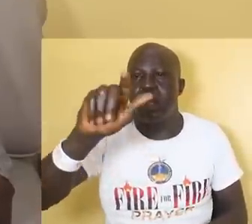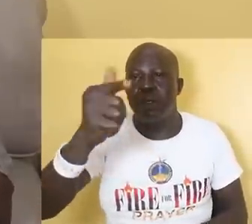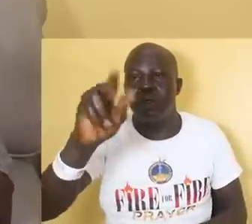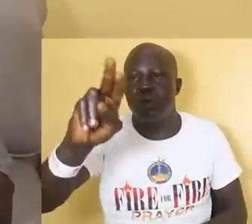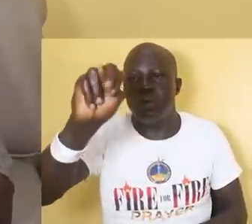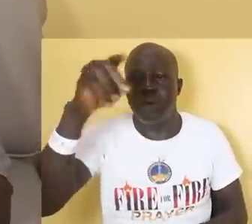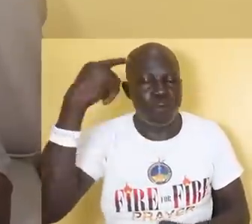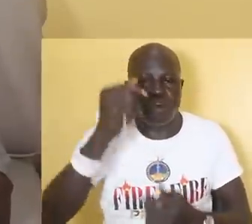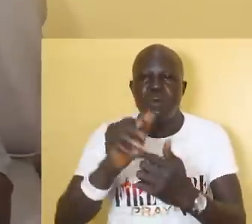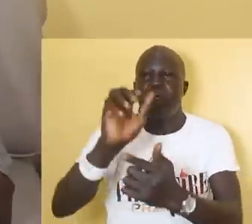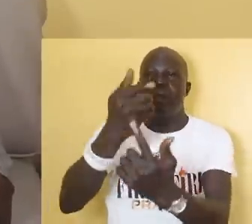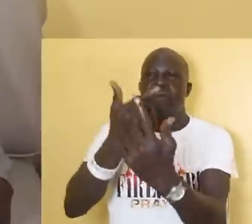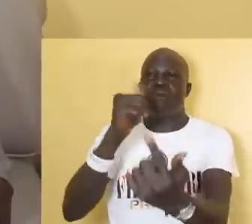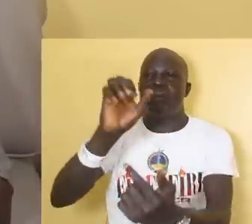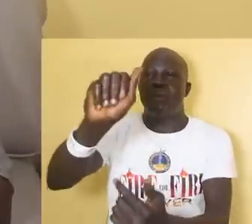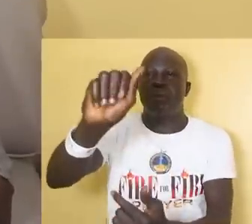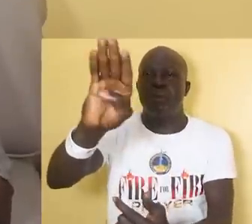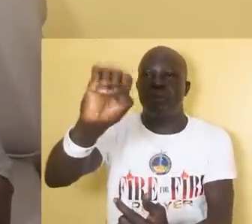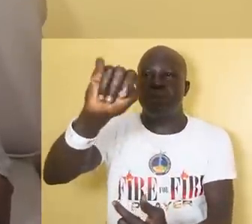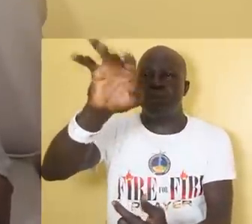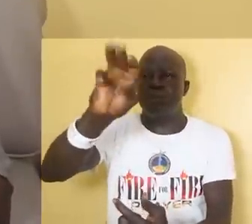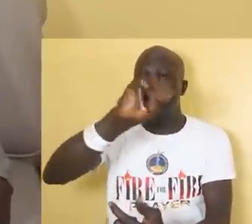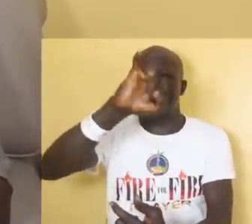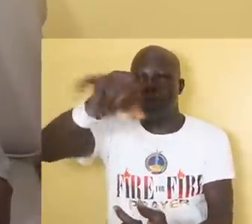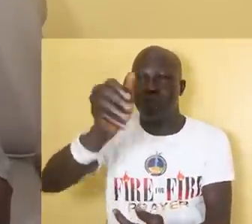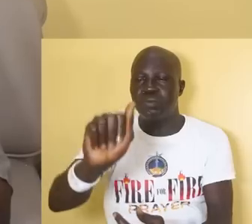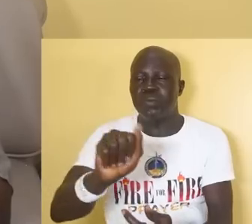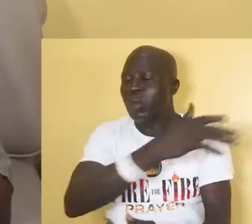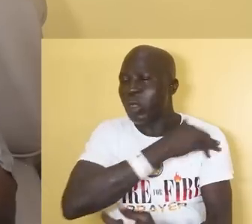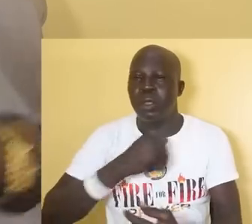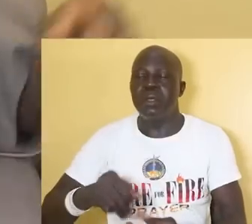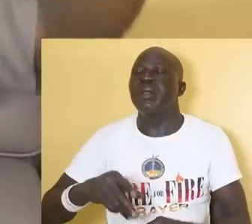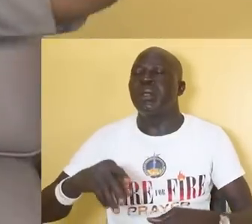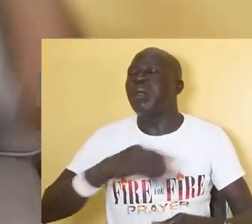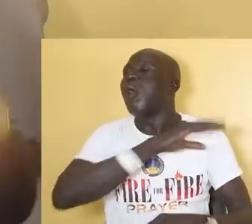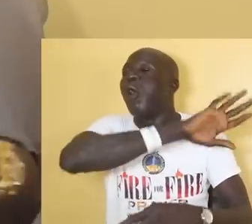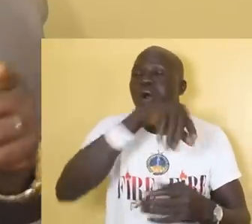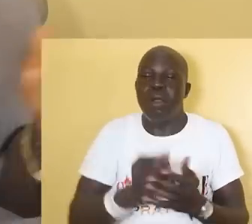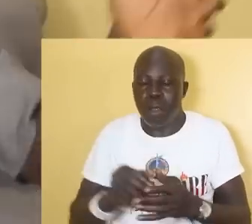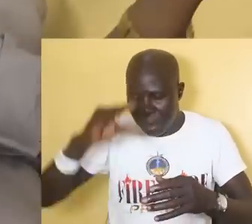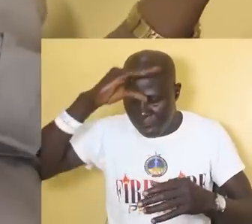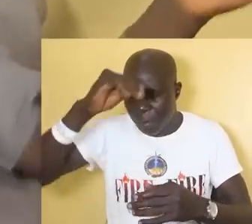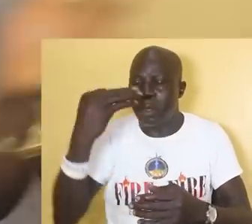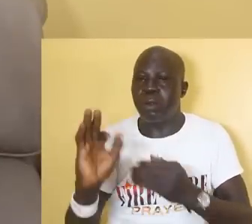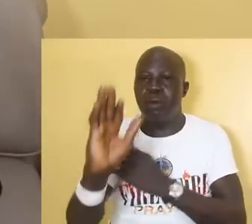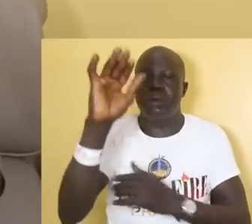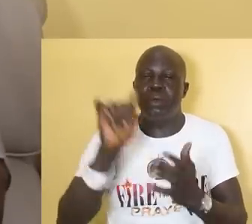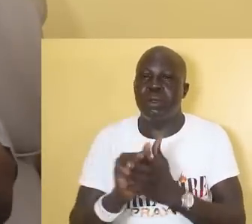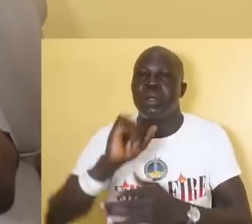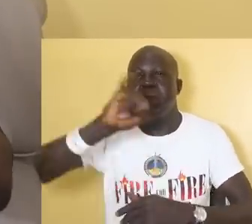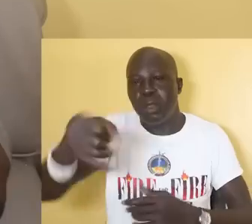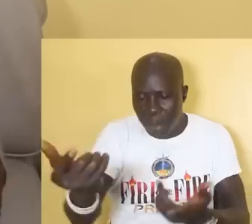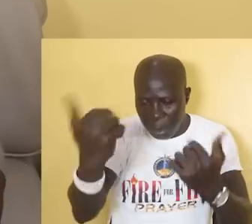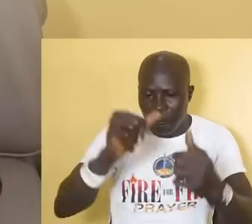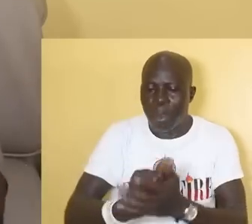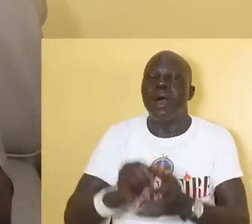Abuja. Ati Bogu Awere. And all the men of God. Me Bodo Moshebe. Ah, I must do this. Bagura. I pray. No, call Jesus. In the name of Jesus.